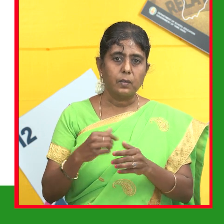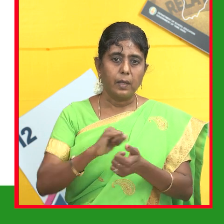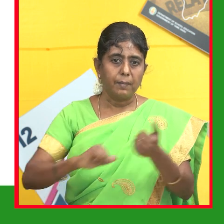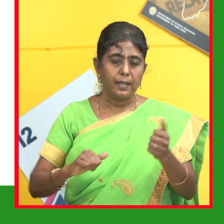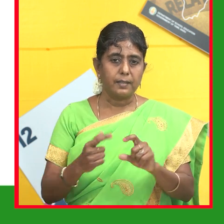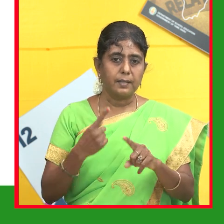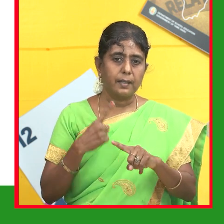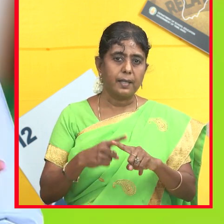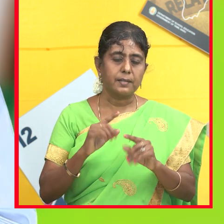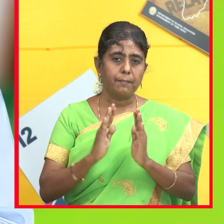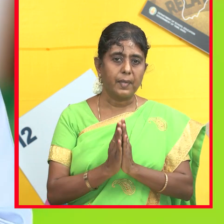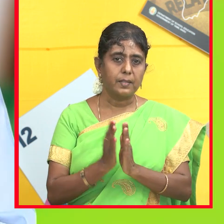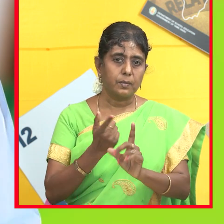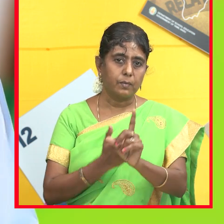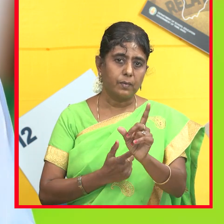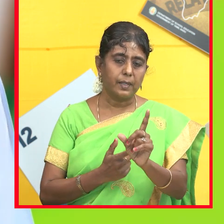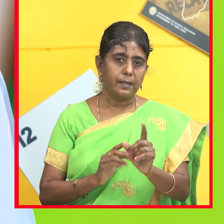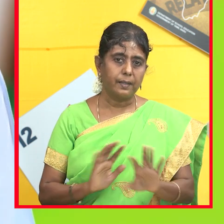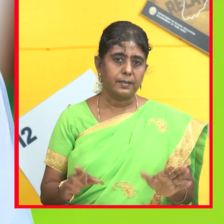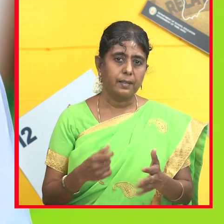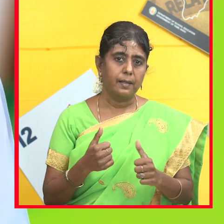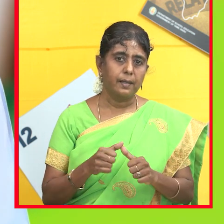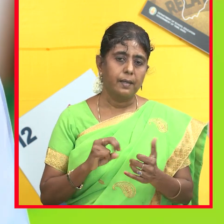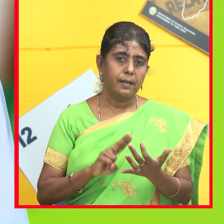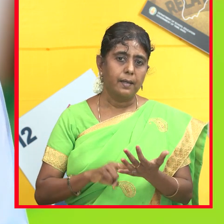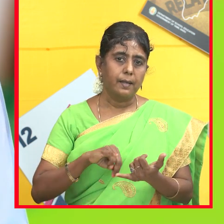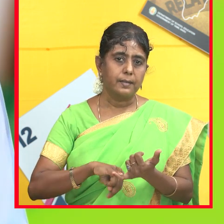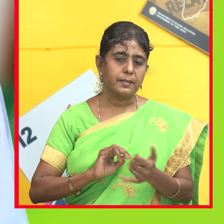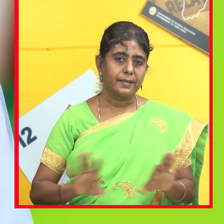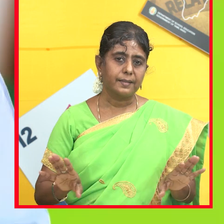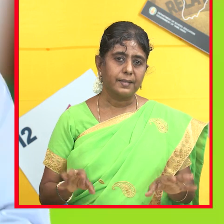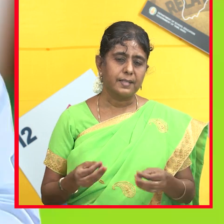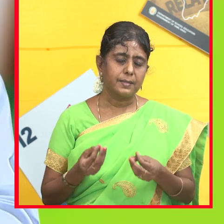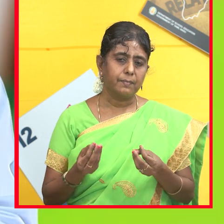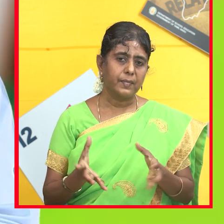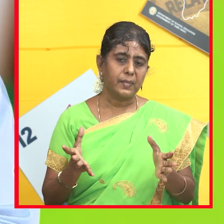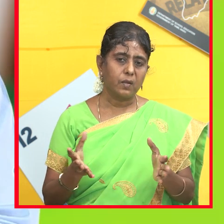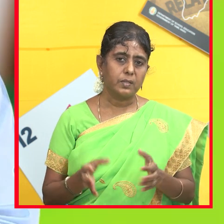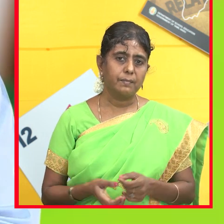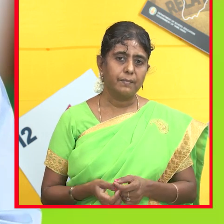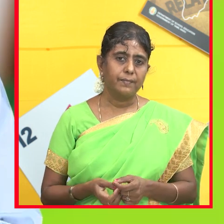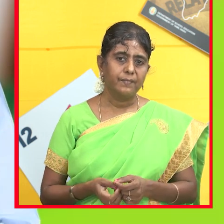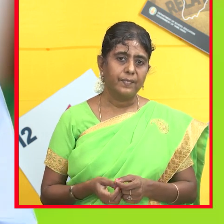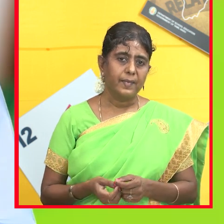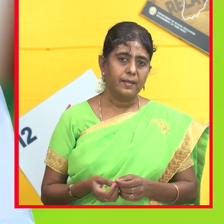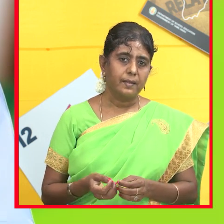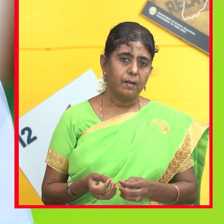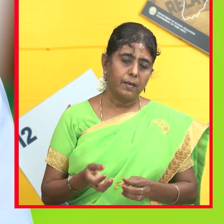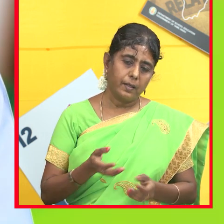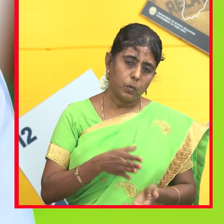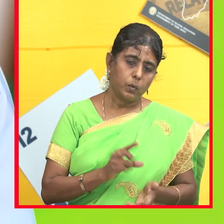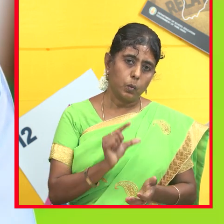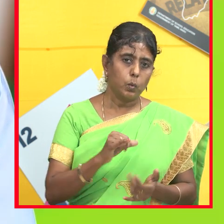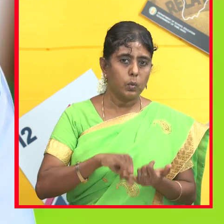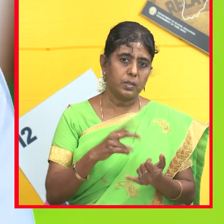remaining is the x plus y, that becomes the answer. So the simple concept, either we have to use